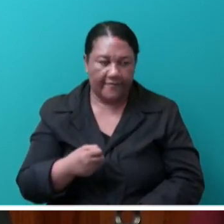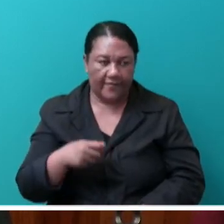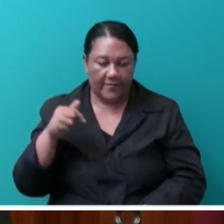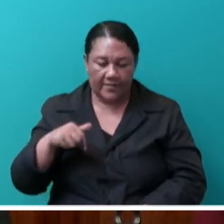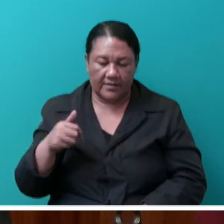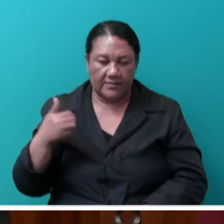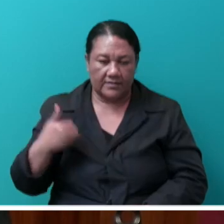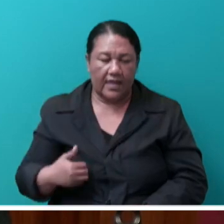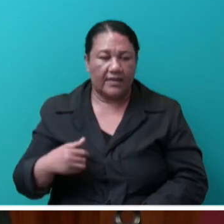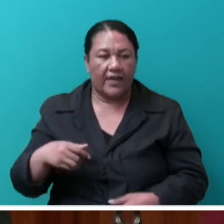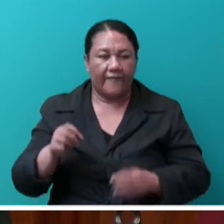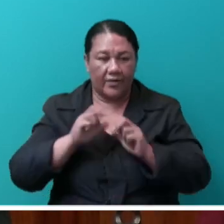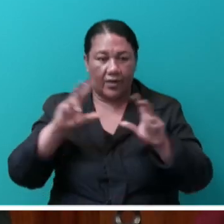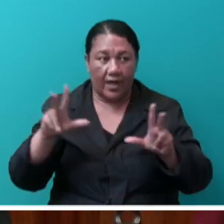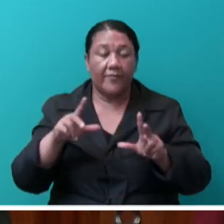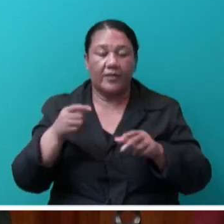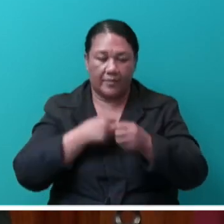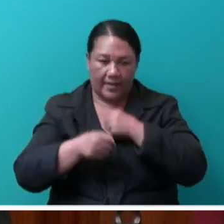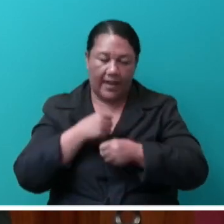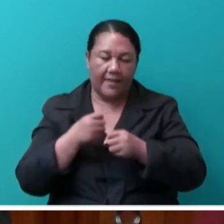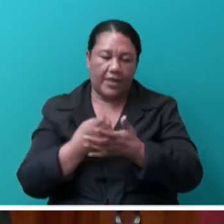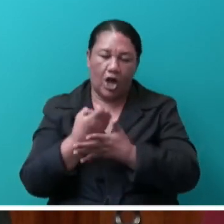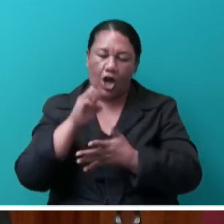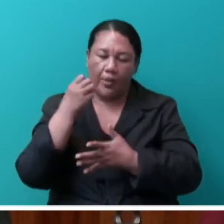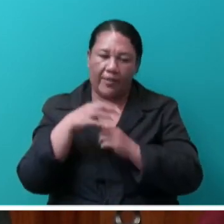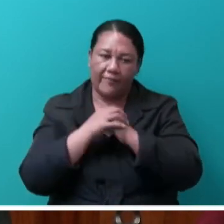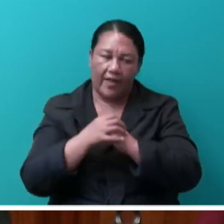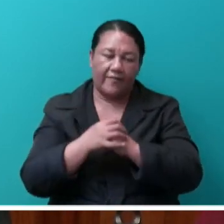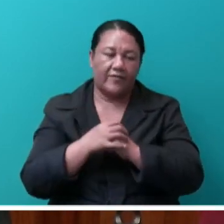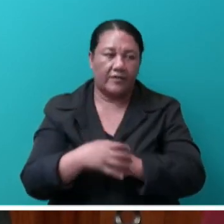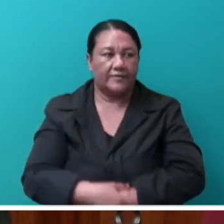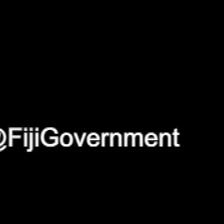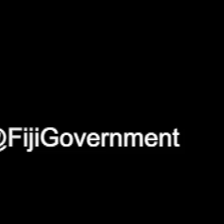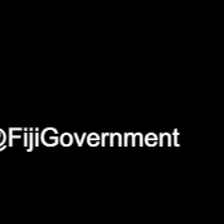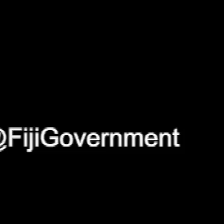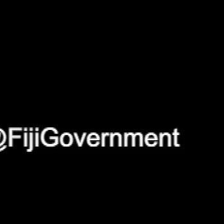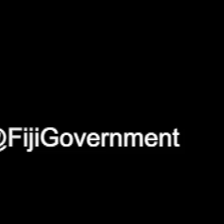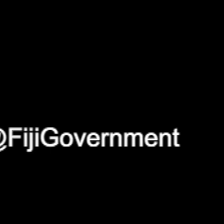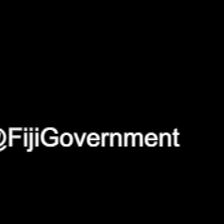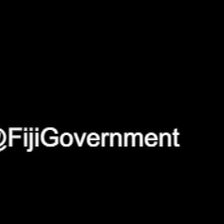be the next economic frontier for Fiji, Honourable Speaker. I thank you, sir.